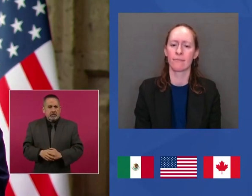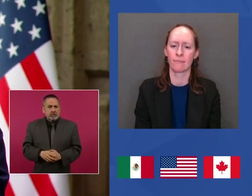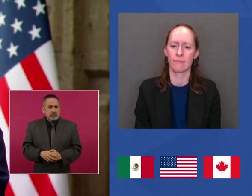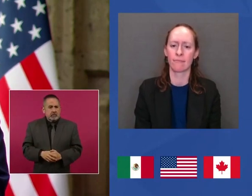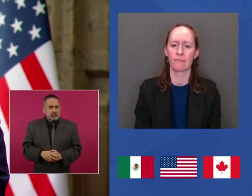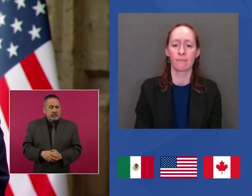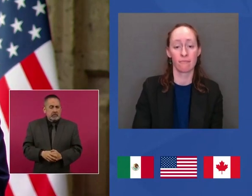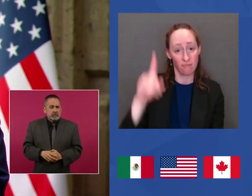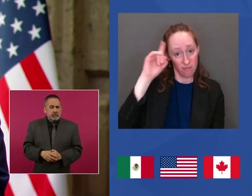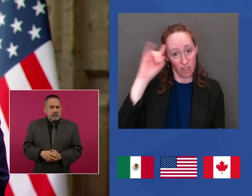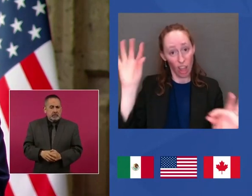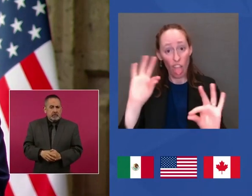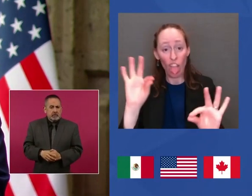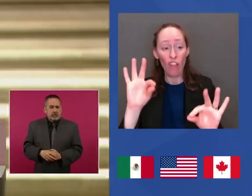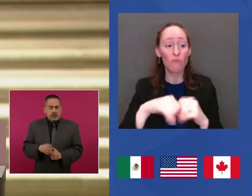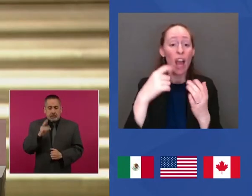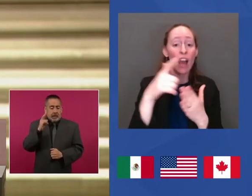before.